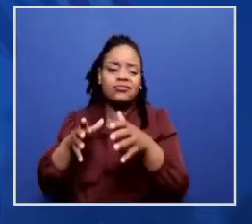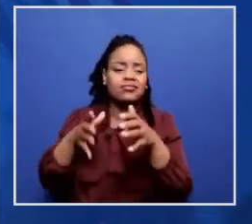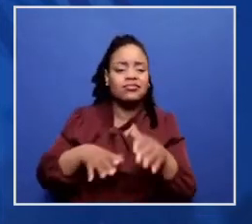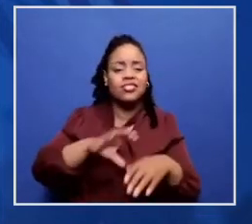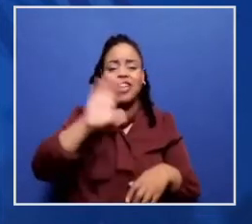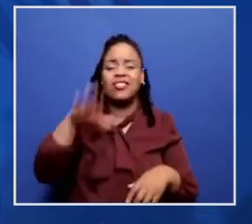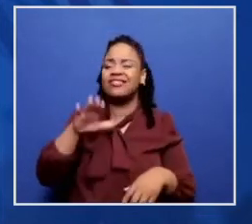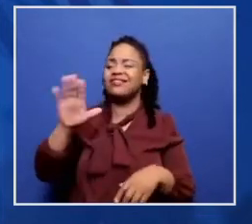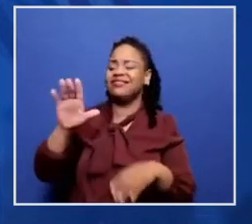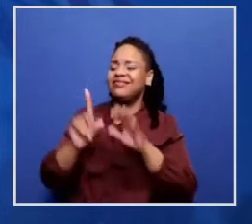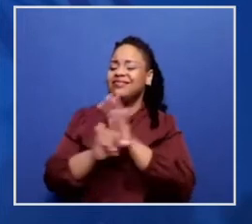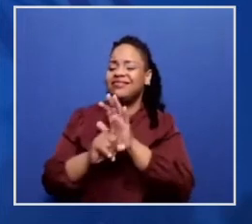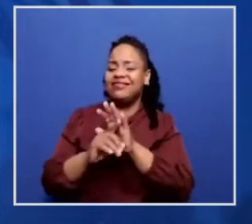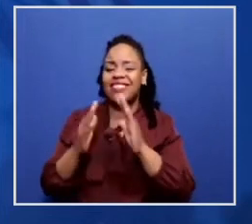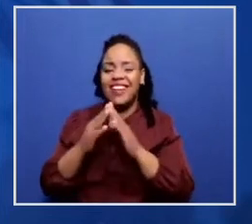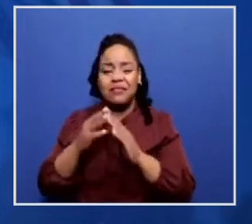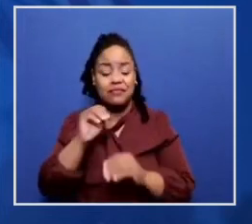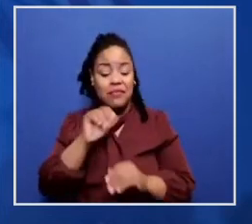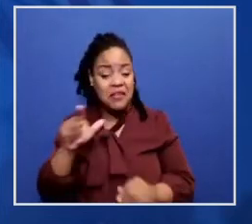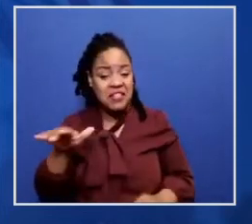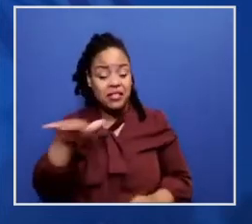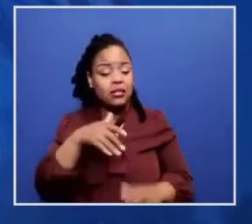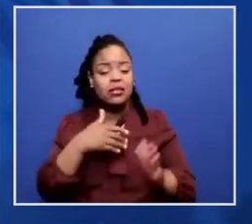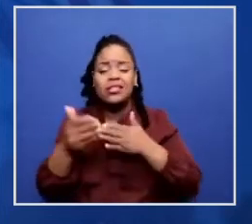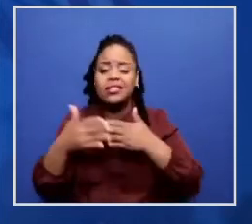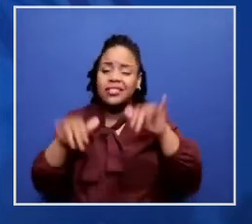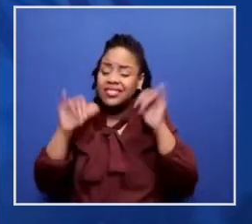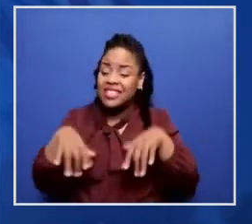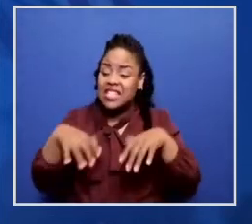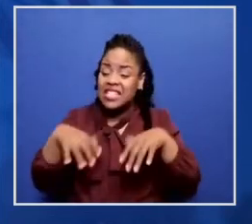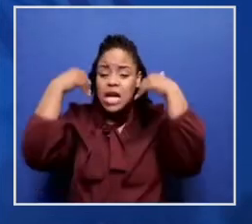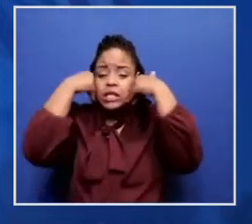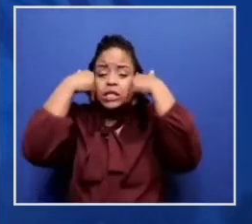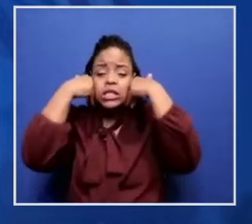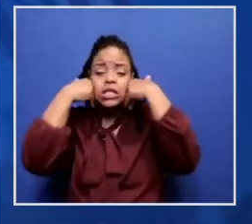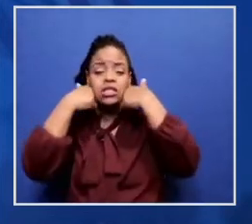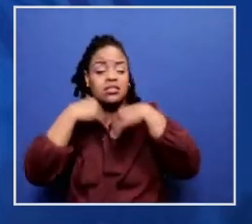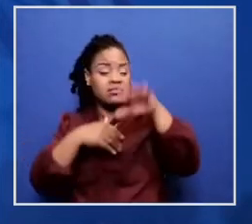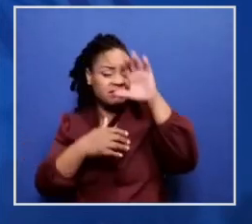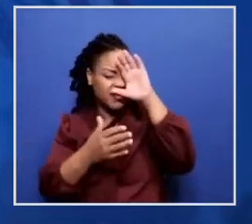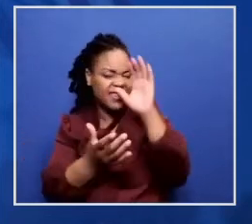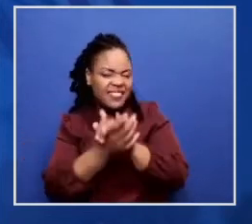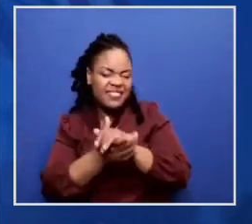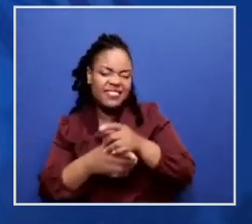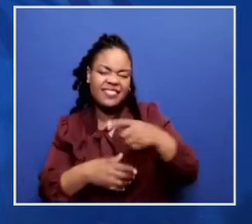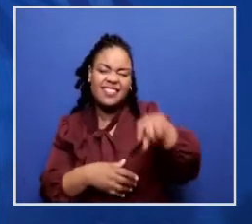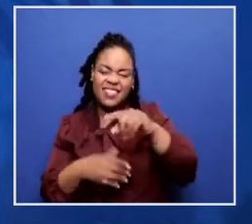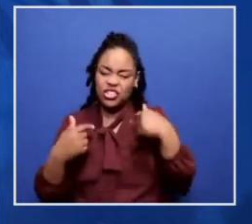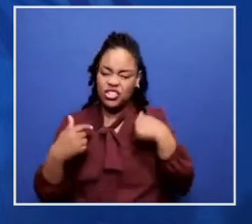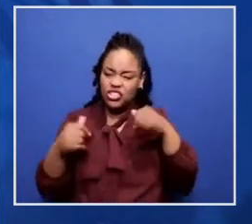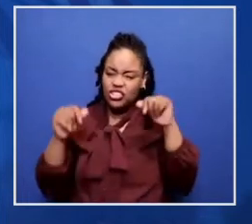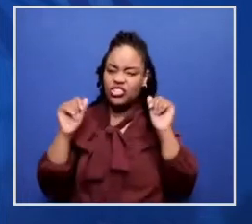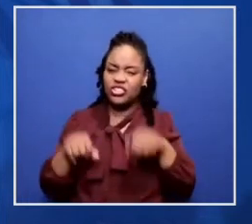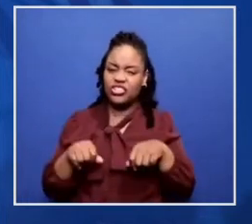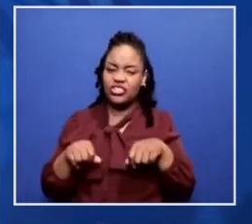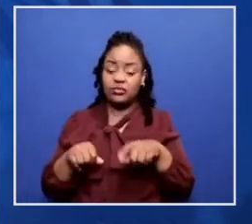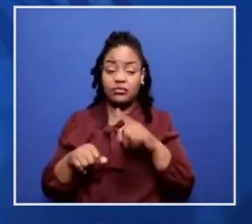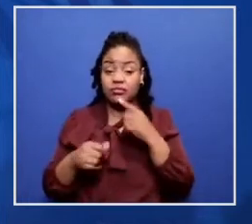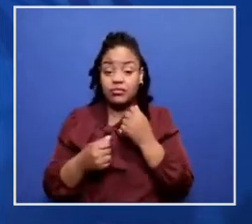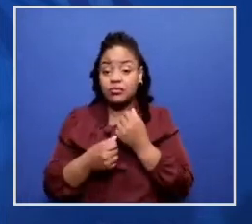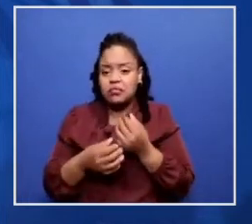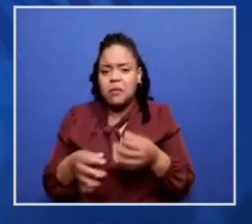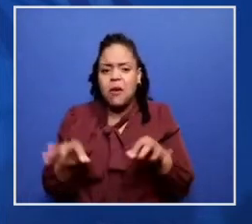fighting for were worth every bead of sweat that rolled down their foreheads. It was worth even the threat of violence that loomed over each step of that